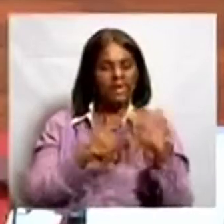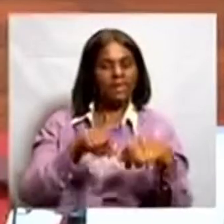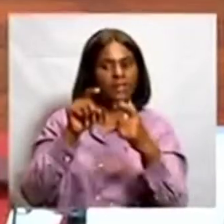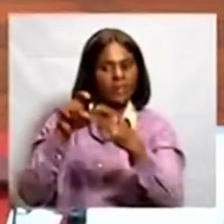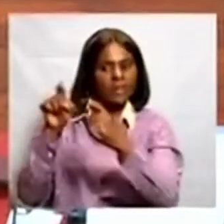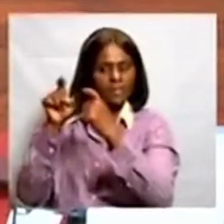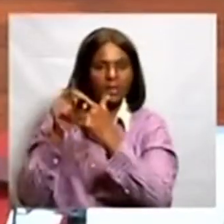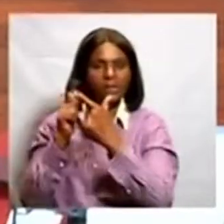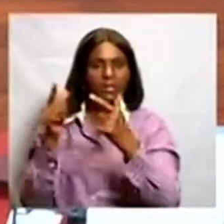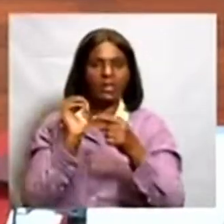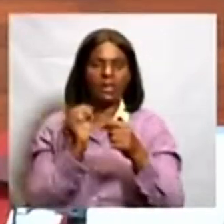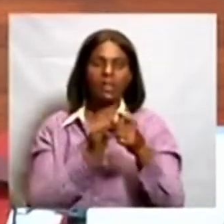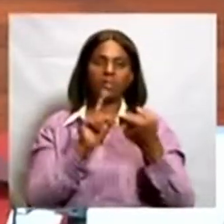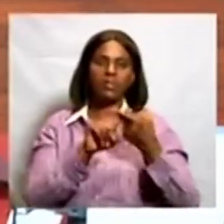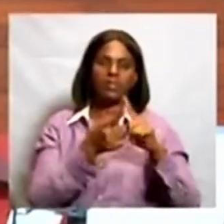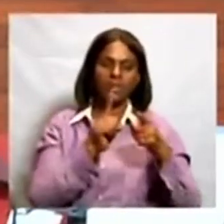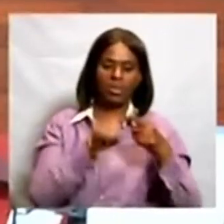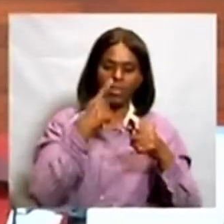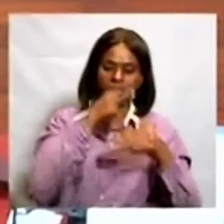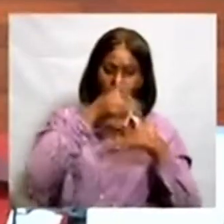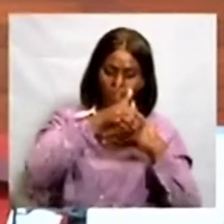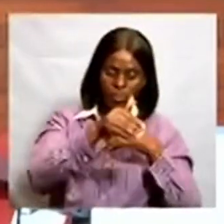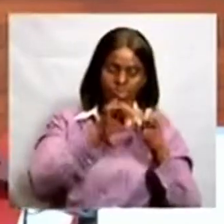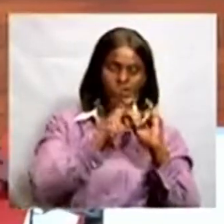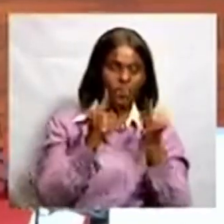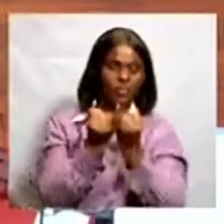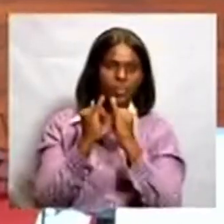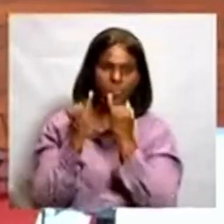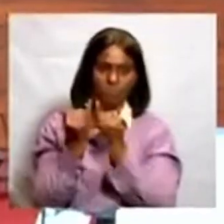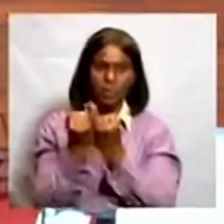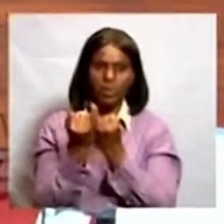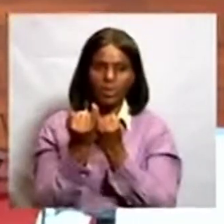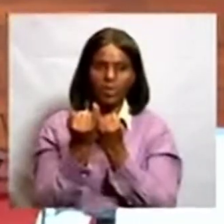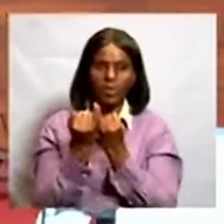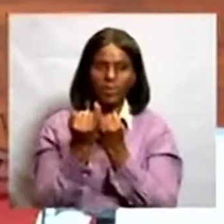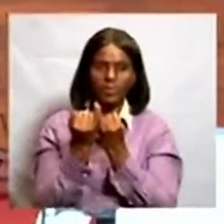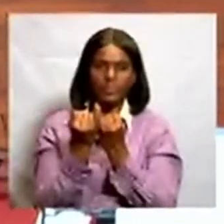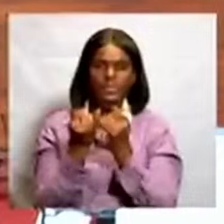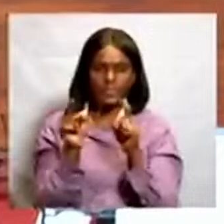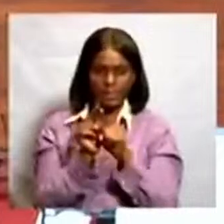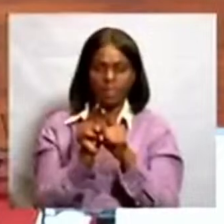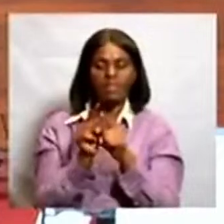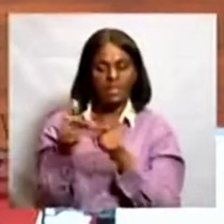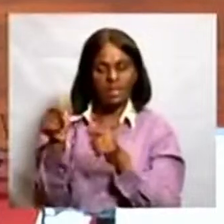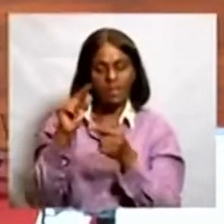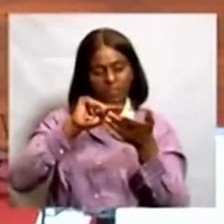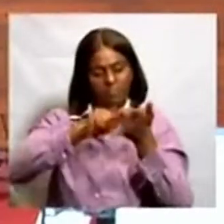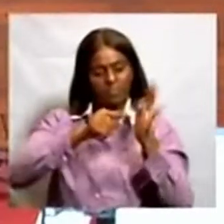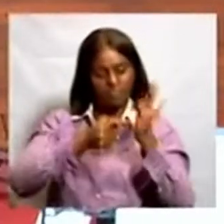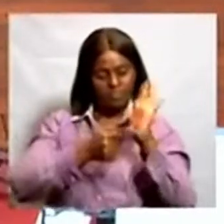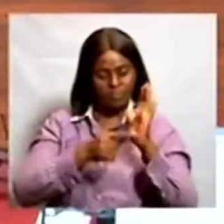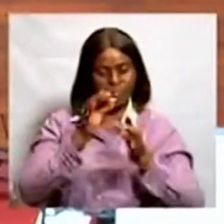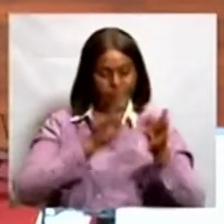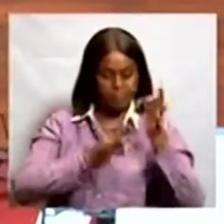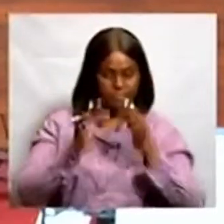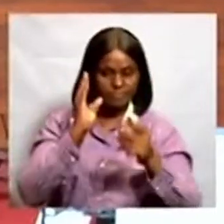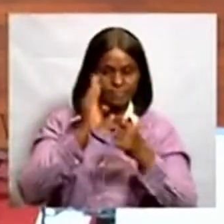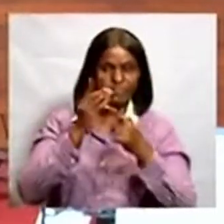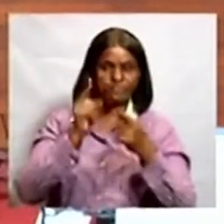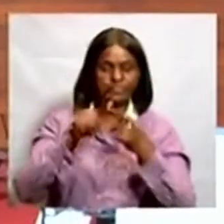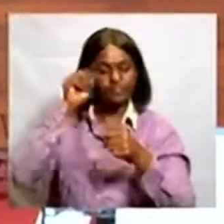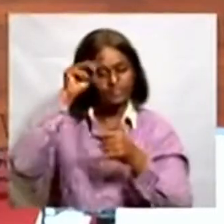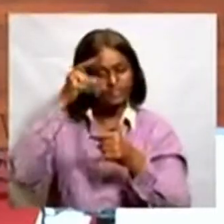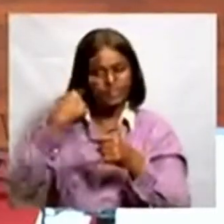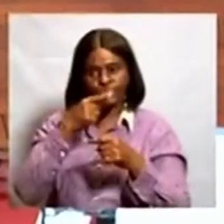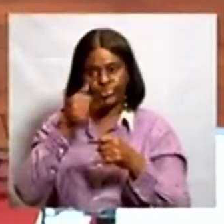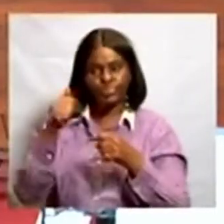that our colleagues who are registering institutions have, and we actually highlight this to the ministry that they're